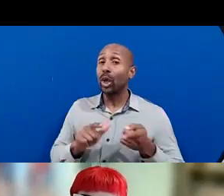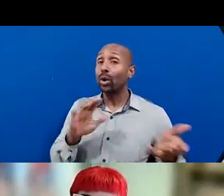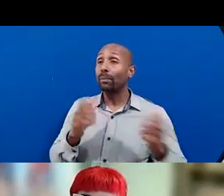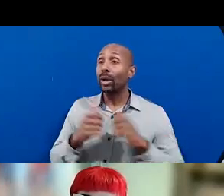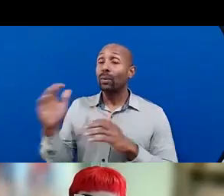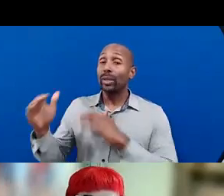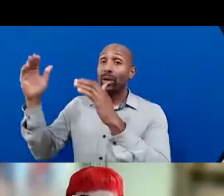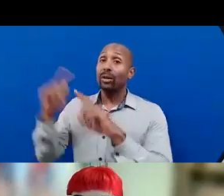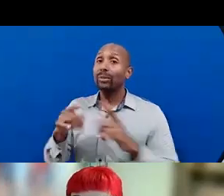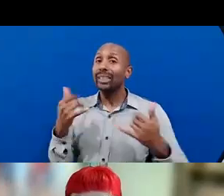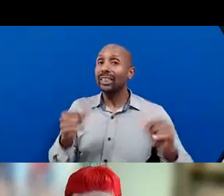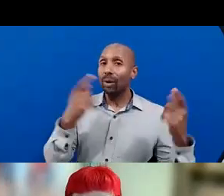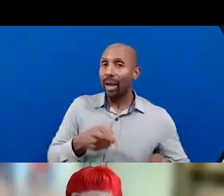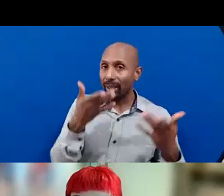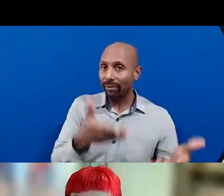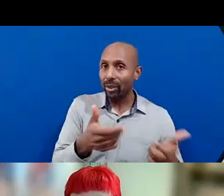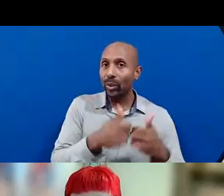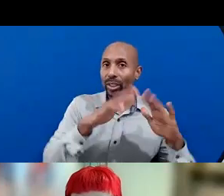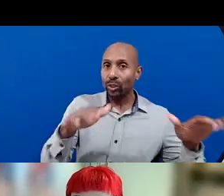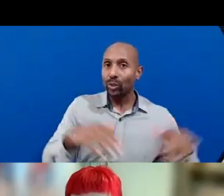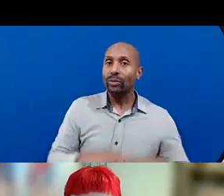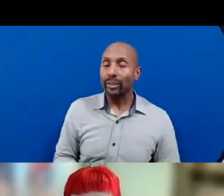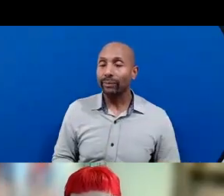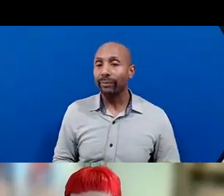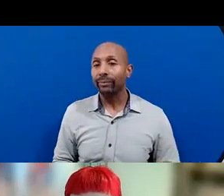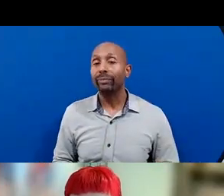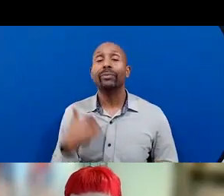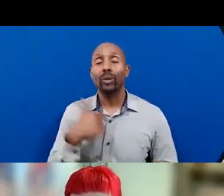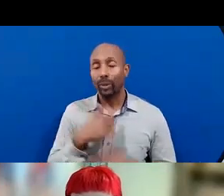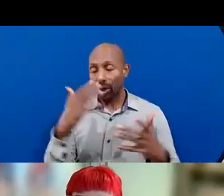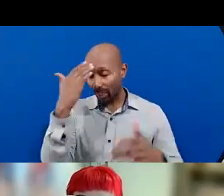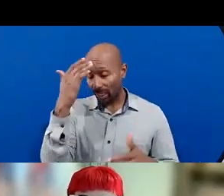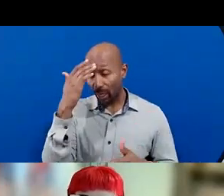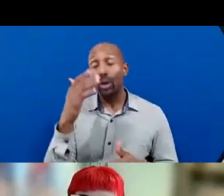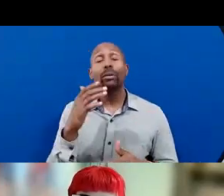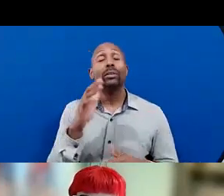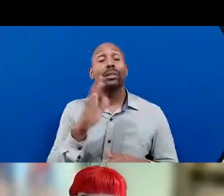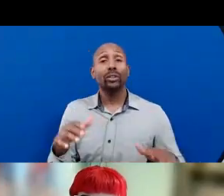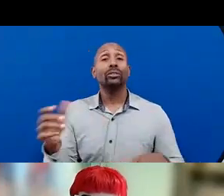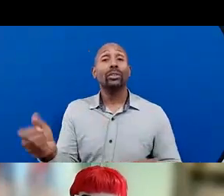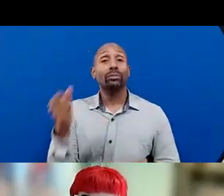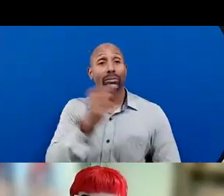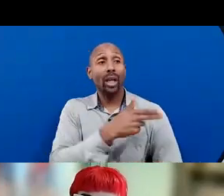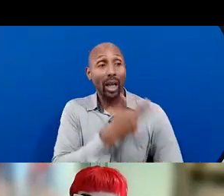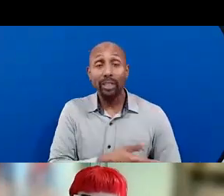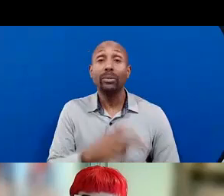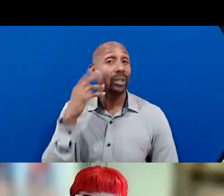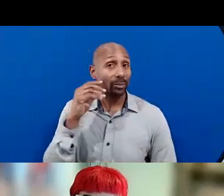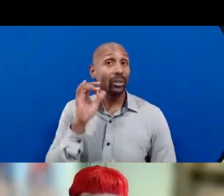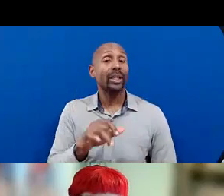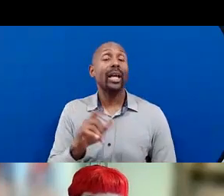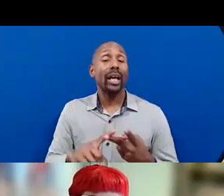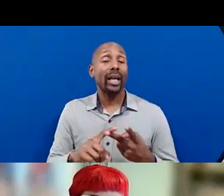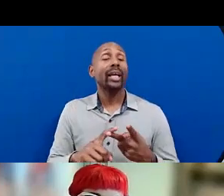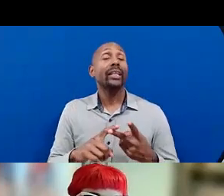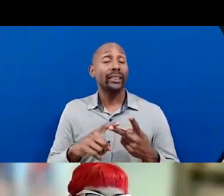that children have been hospitalized, have died. We definitely saw that under Delta, which was much